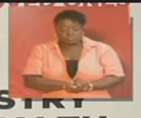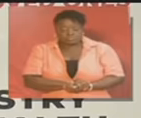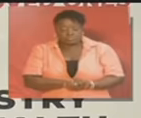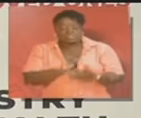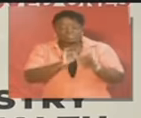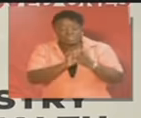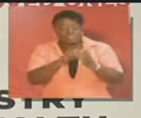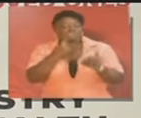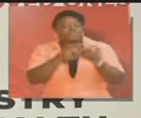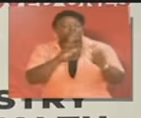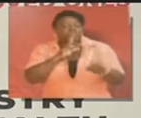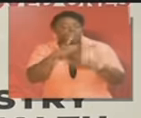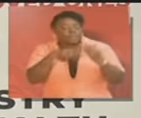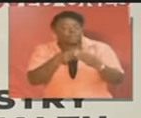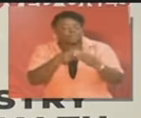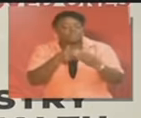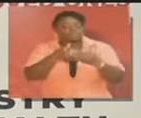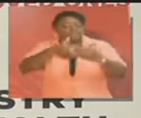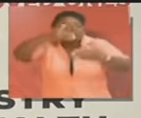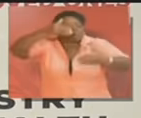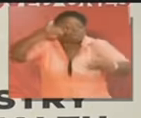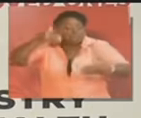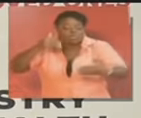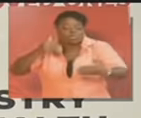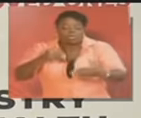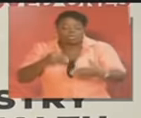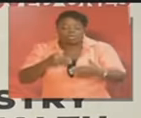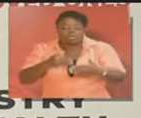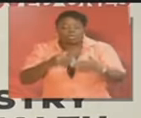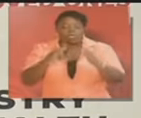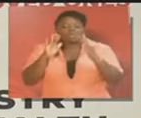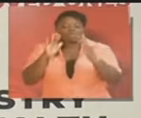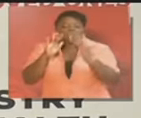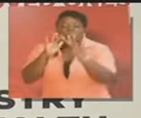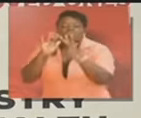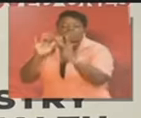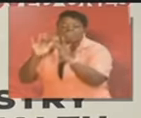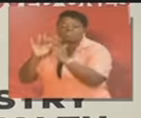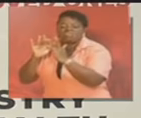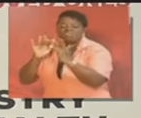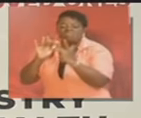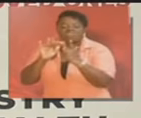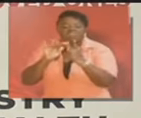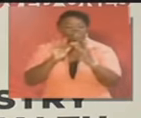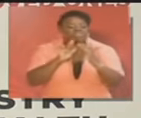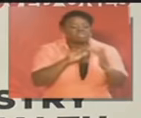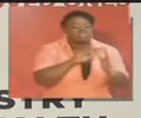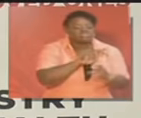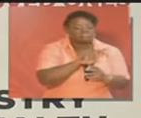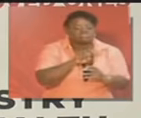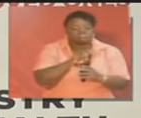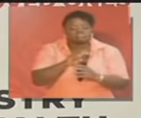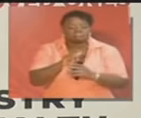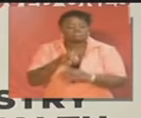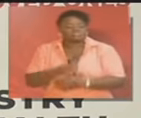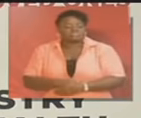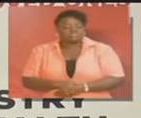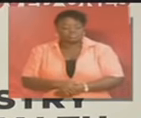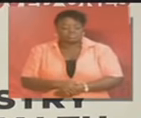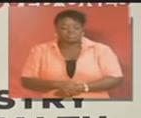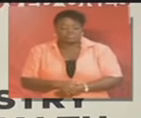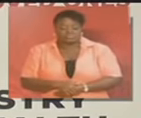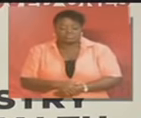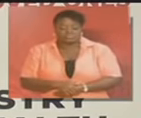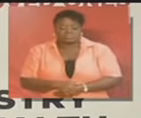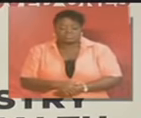exactly what we were speaking about previously when we spoke about the contact tracing and the timelines. And I just wanted to use that example to make it